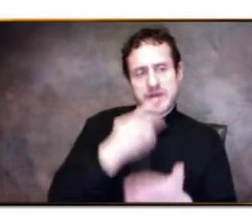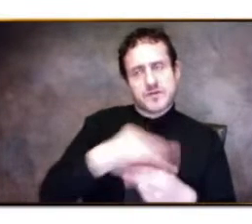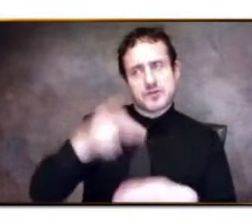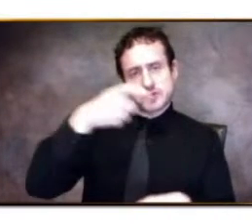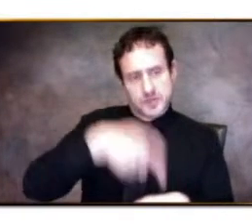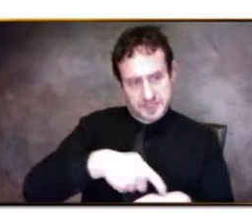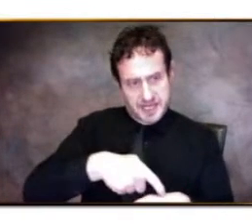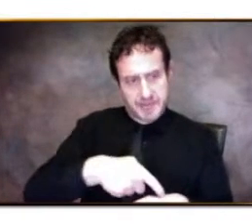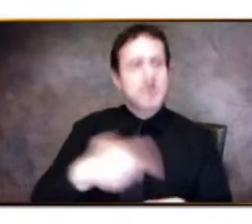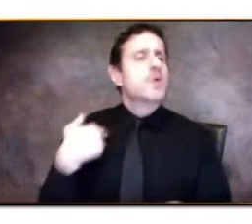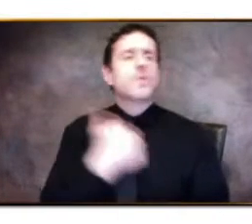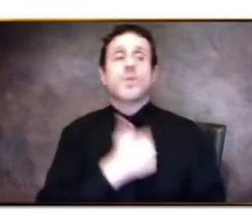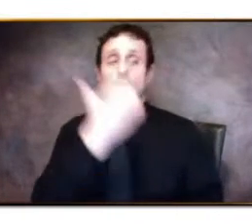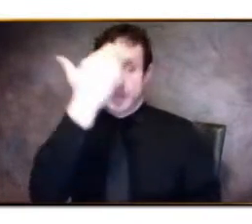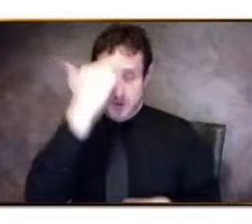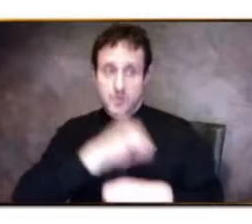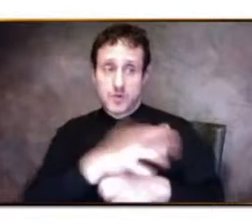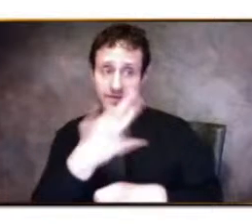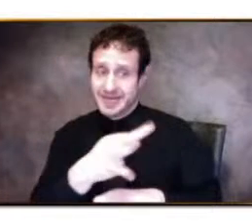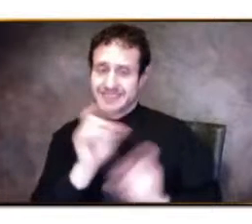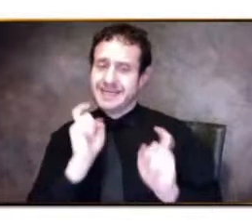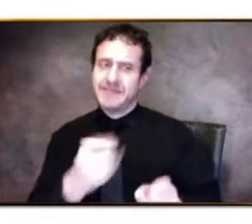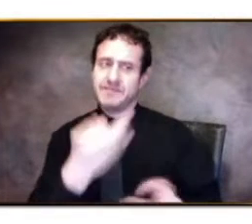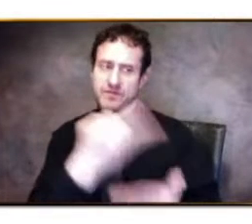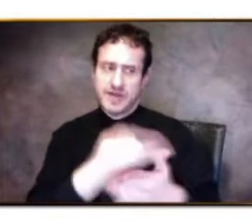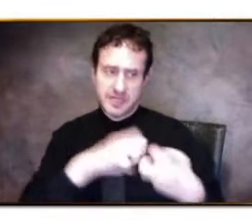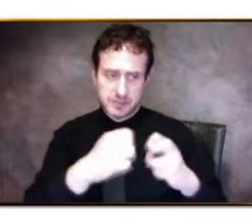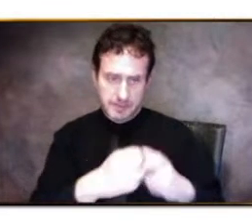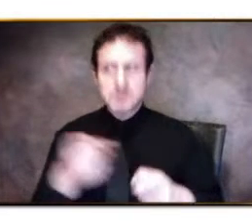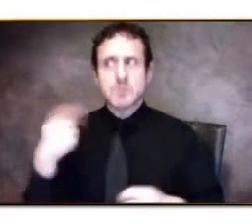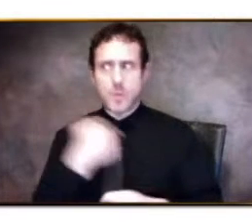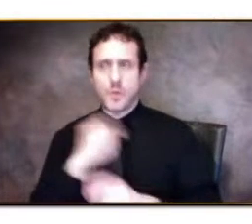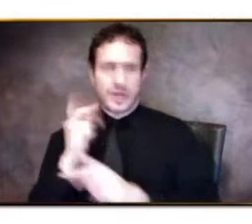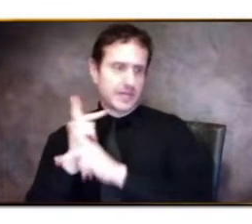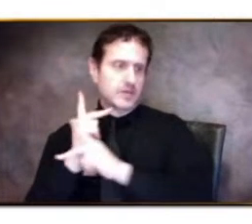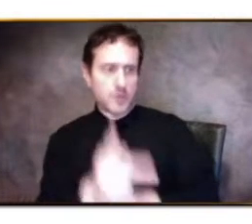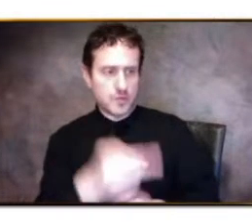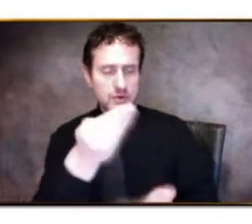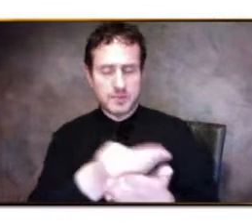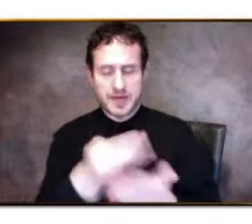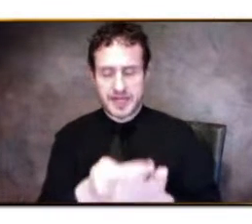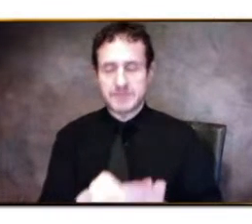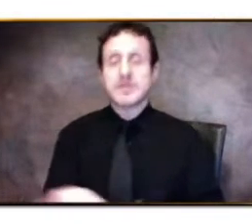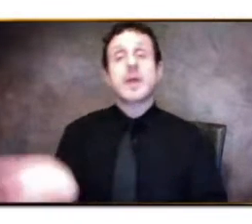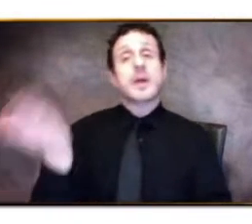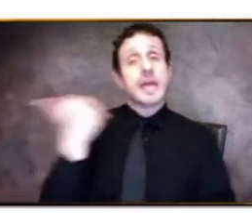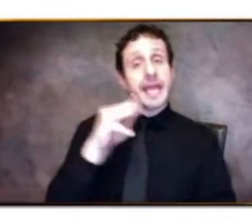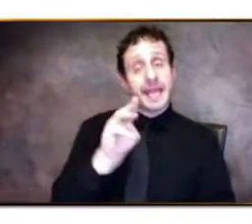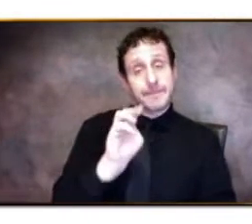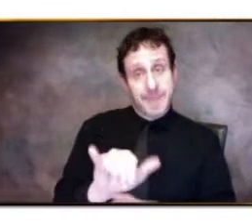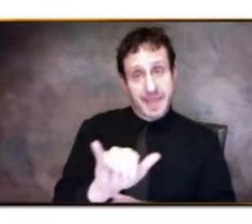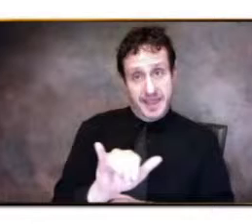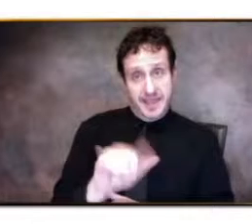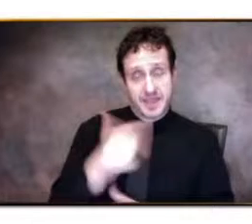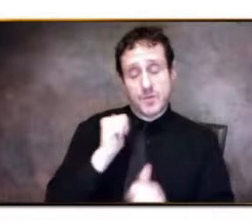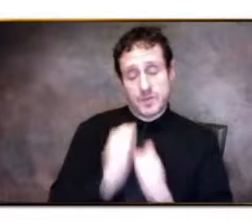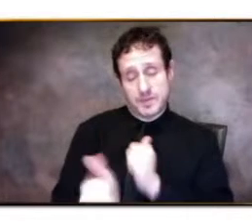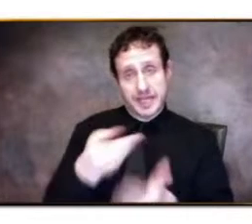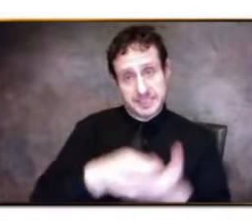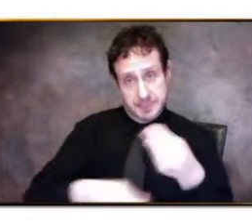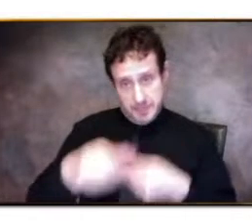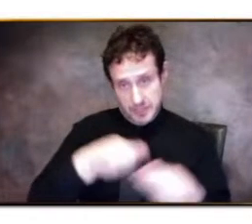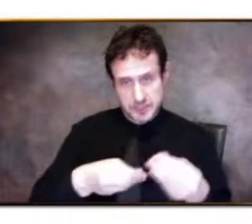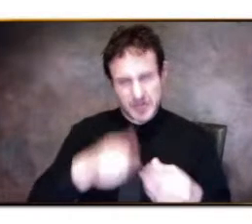by the COVID-19 pandemic. Back in May, when the budget was passed in the midst of the first wave of the virus, it